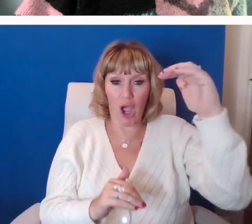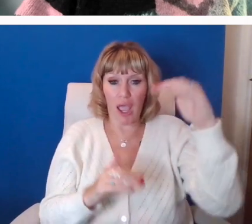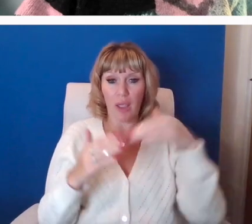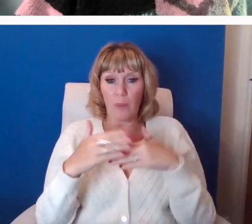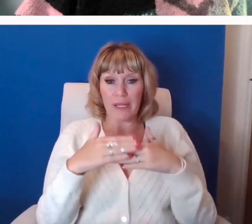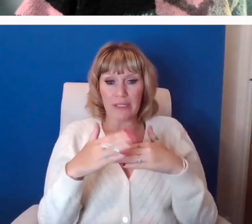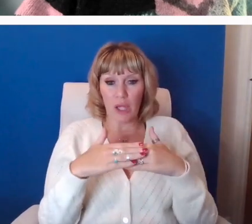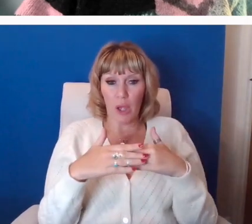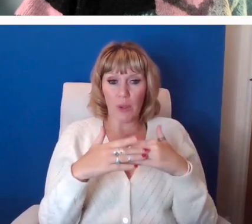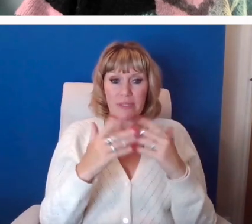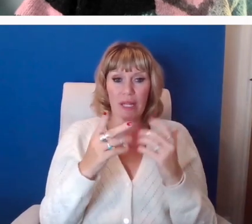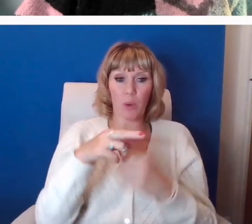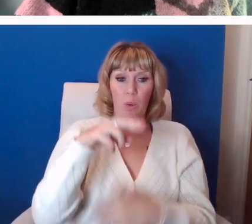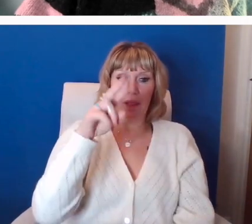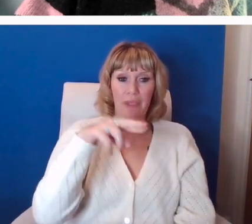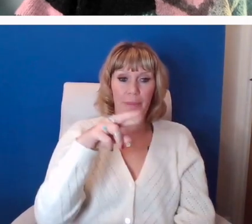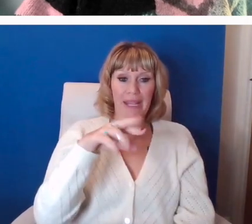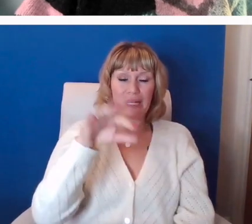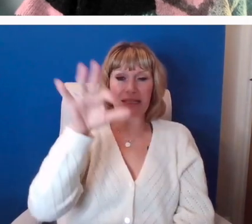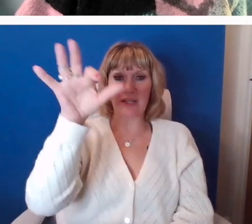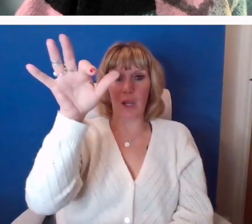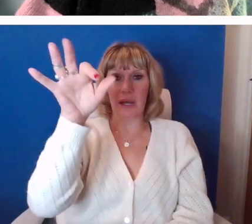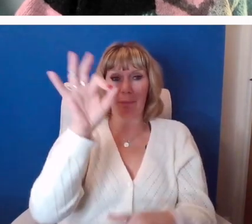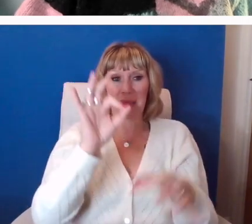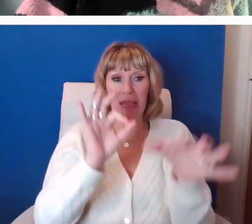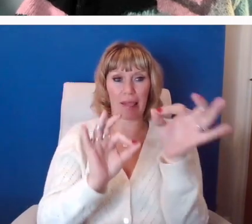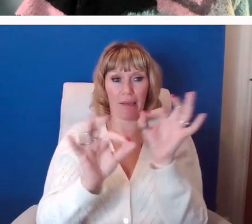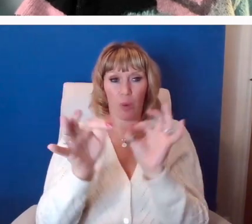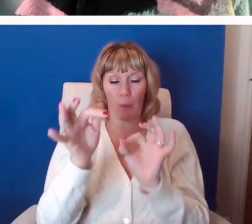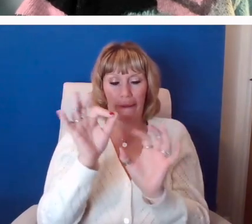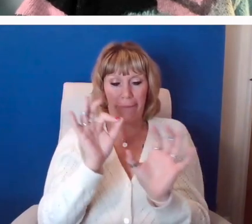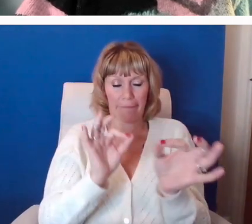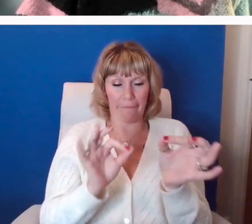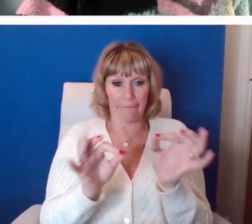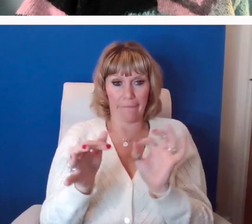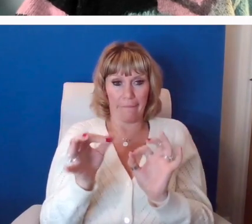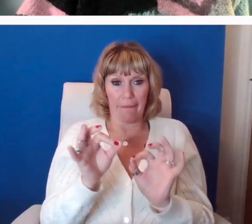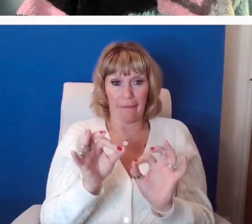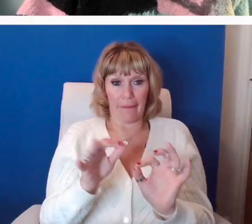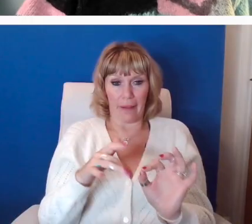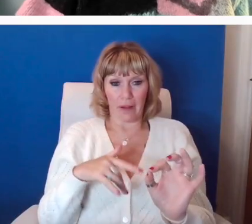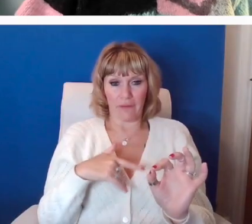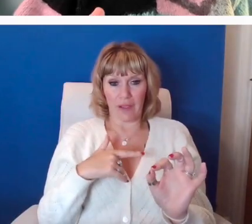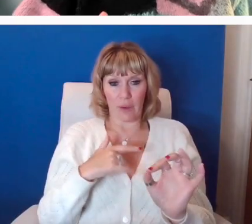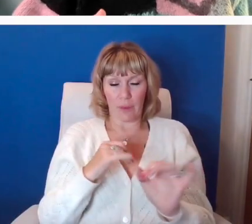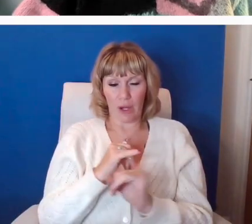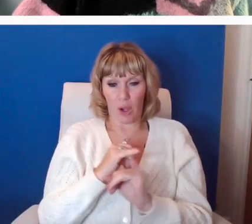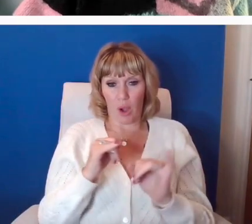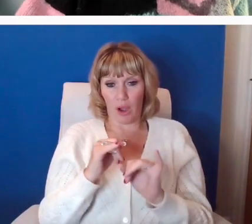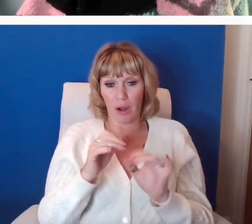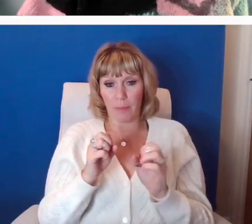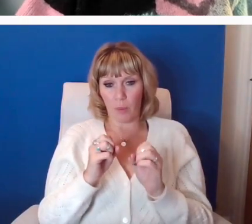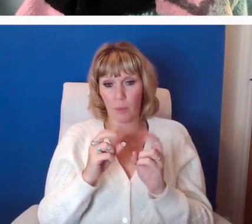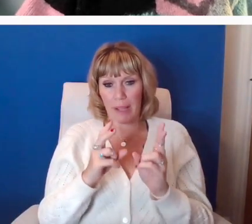away from the ceiling and the walls and falling on the floor. And I think, in a sort of horrible way, it's also got that